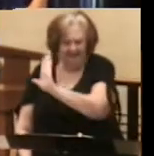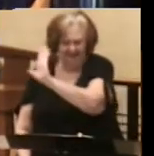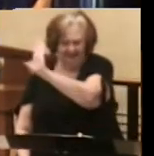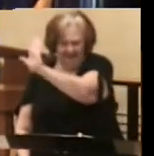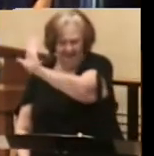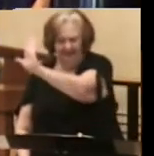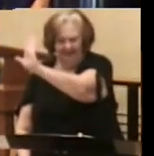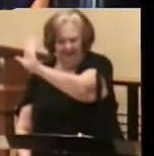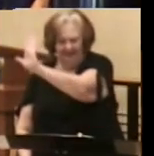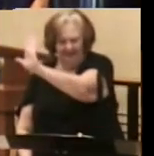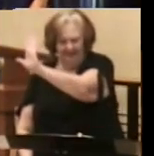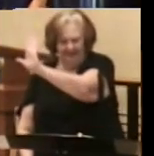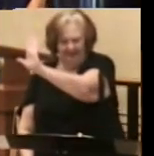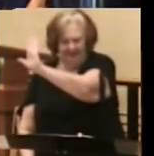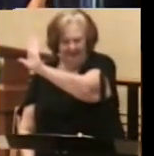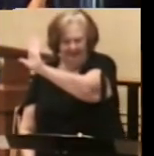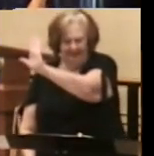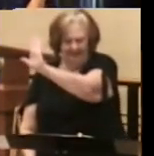yours. I am